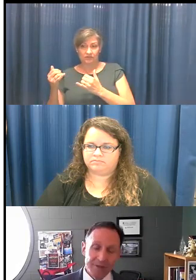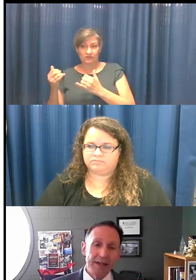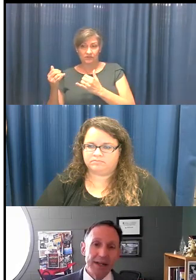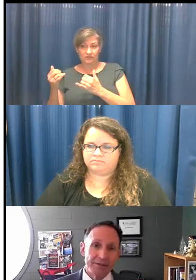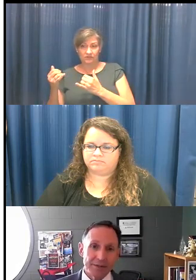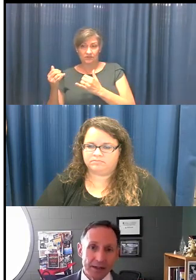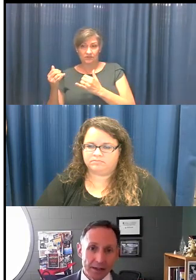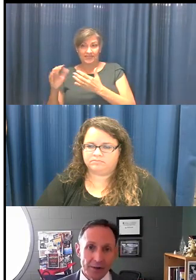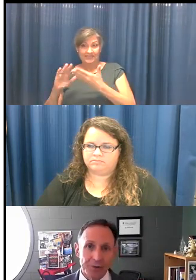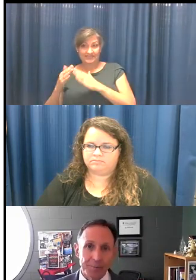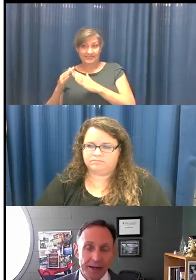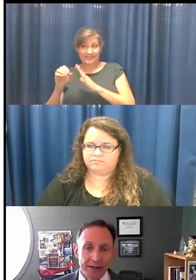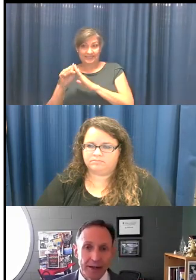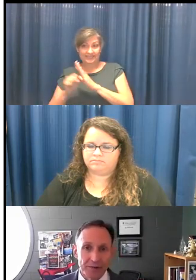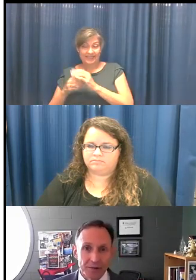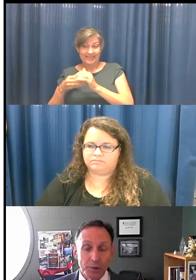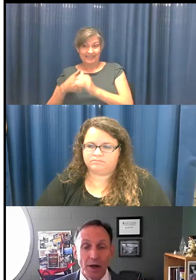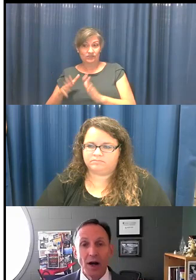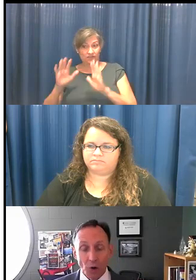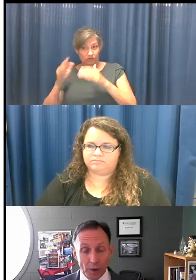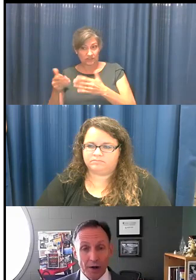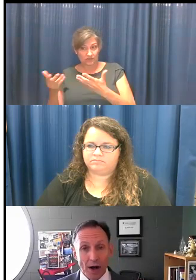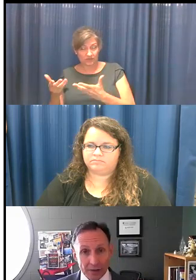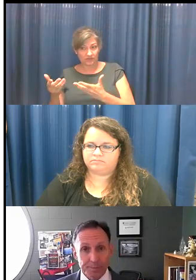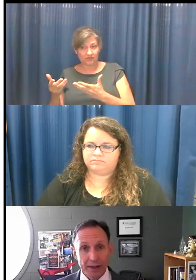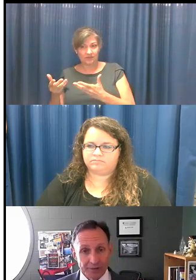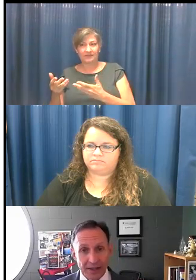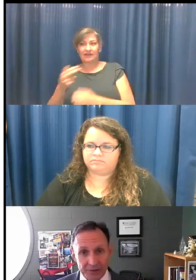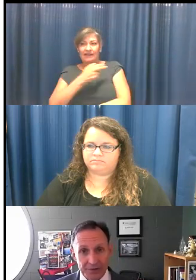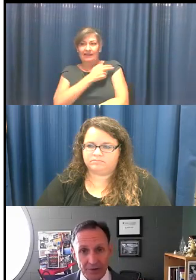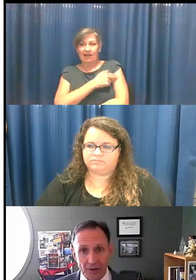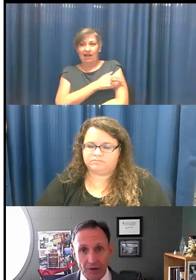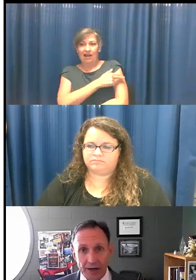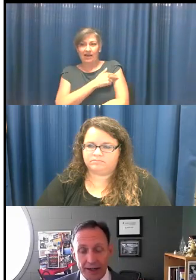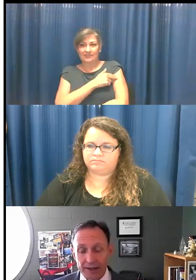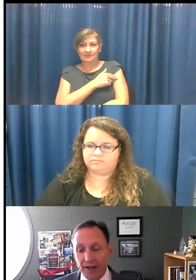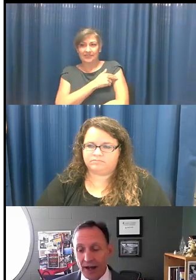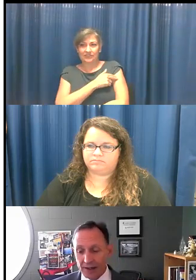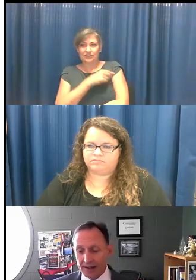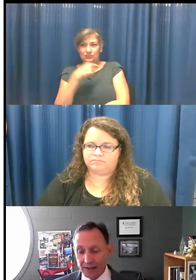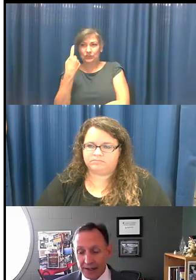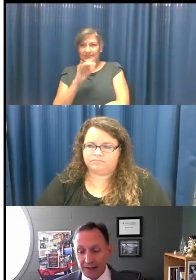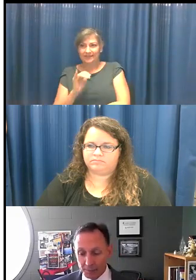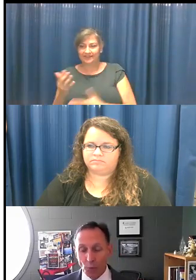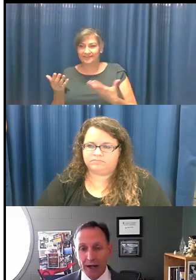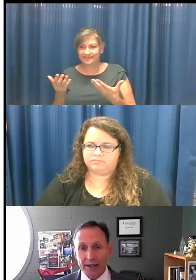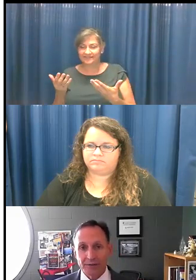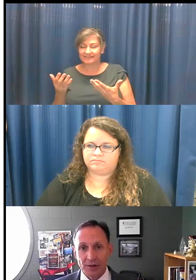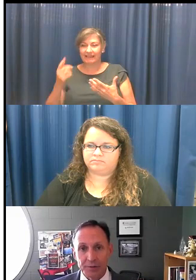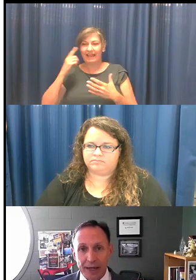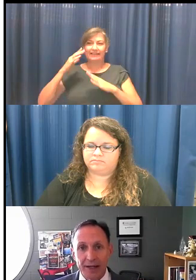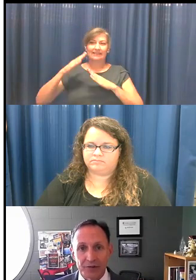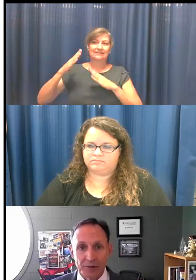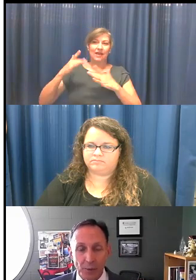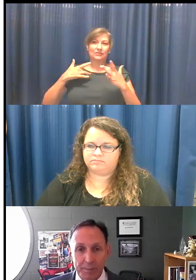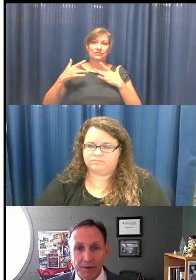both city and state leaders are paying attention to, are what our hospitalizations look like. And I think the number one concern